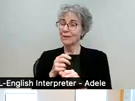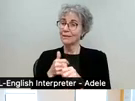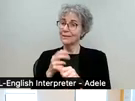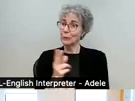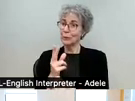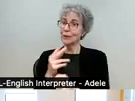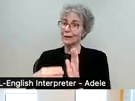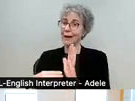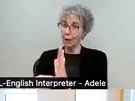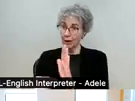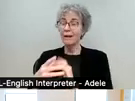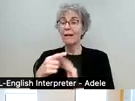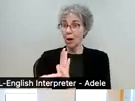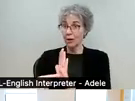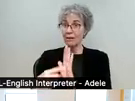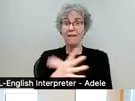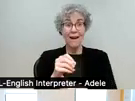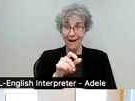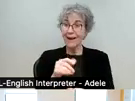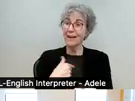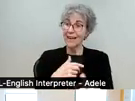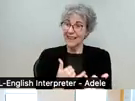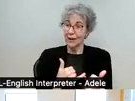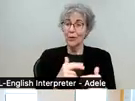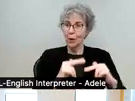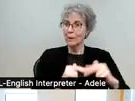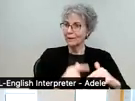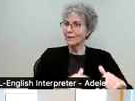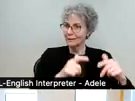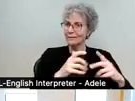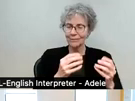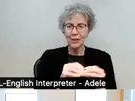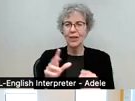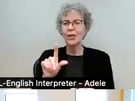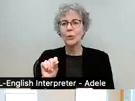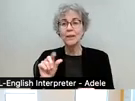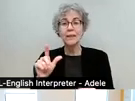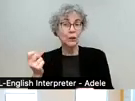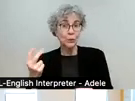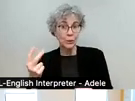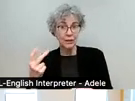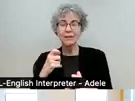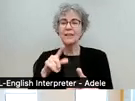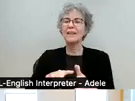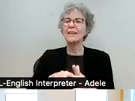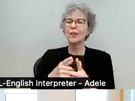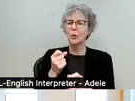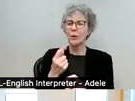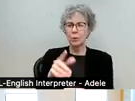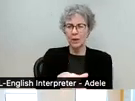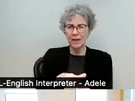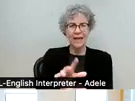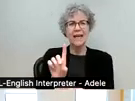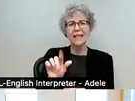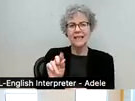built. So back in 2012, we started with a location with Toronto Community Housing Corporation on Danlecki